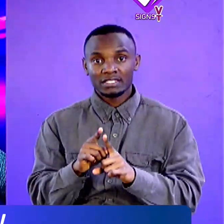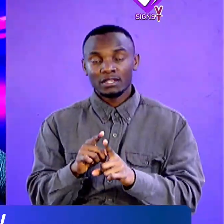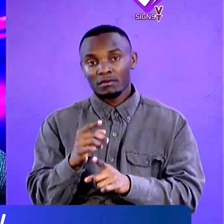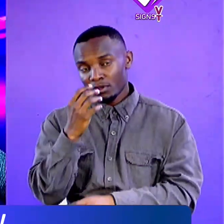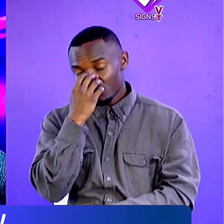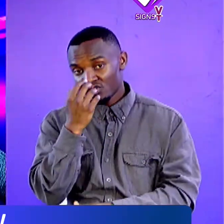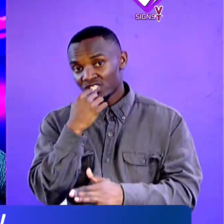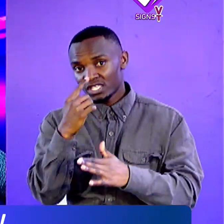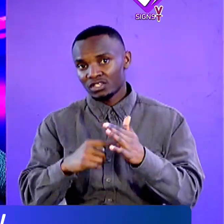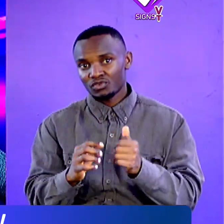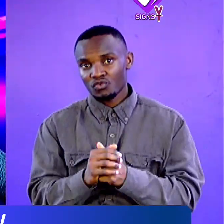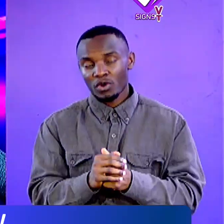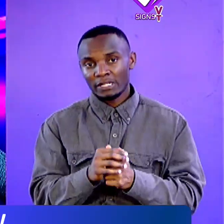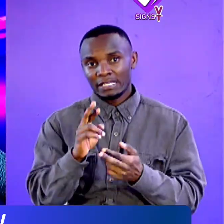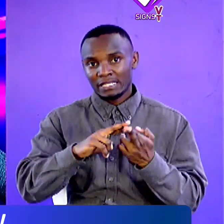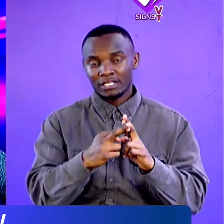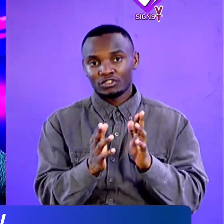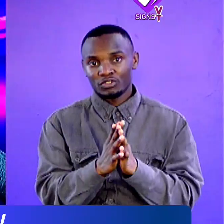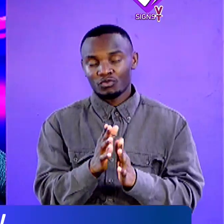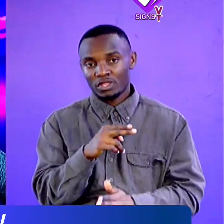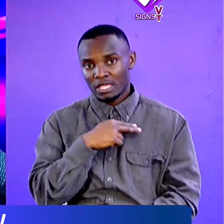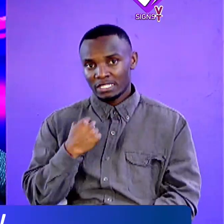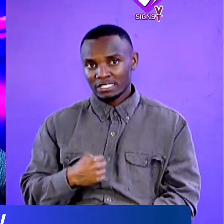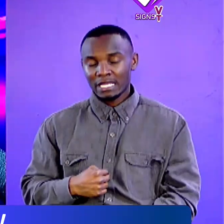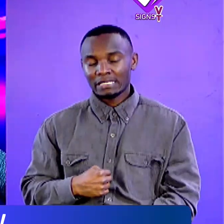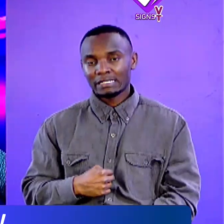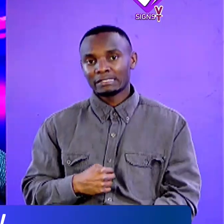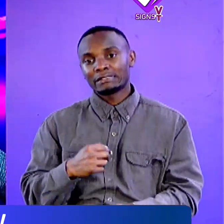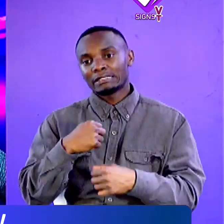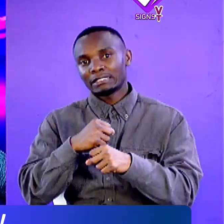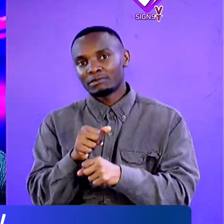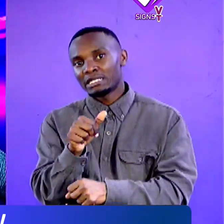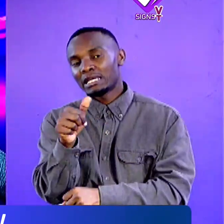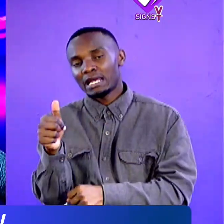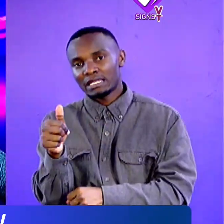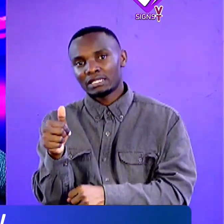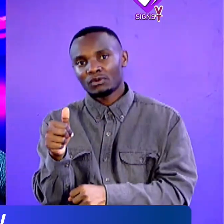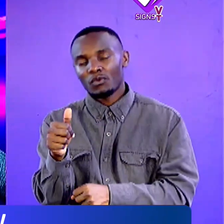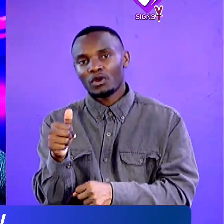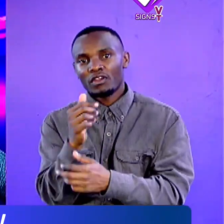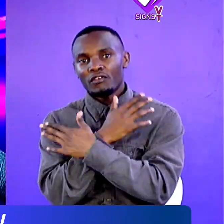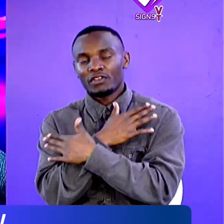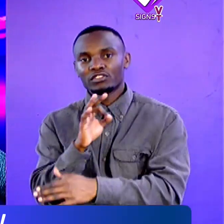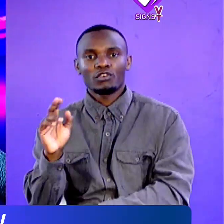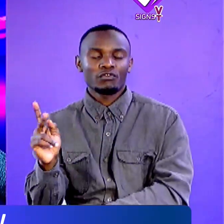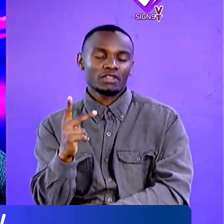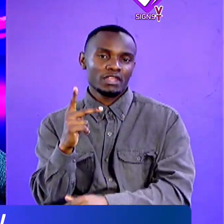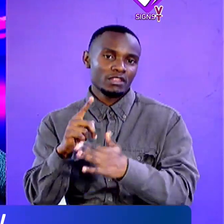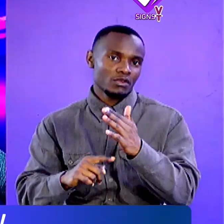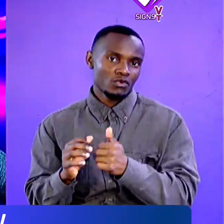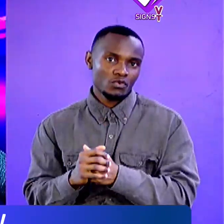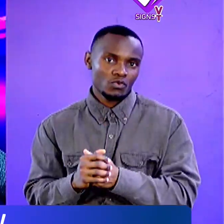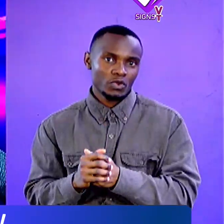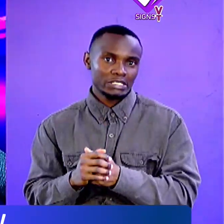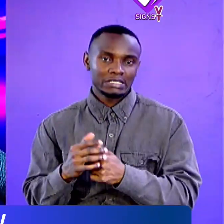has caused unease among some of Kenya's traditional allies, including the United States, especially given Nairobi's designation